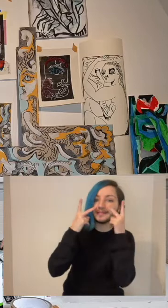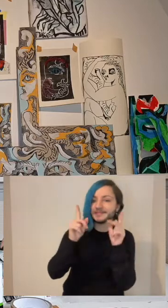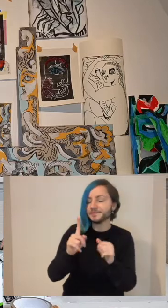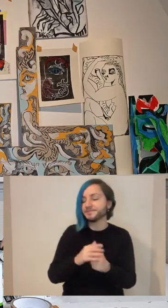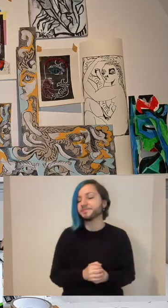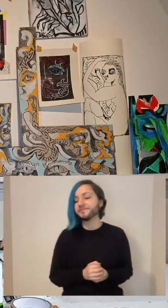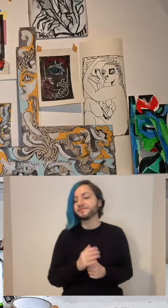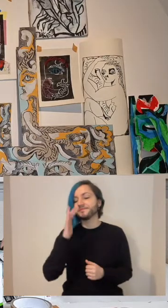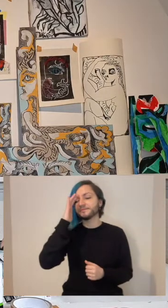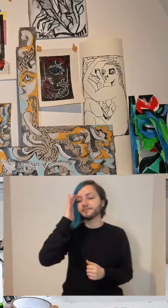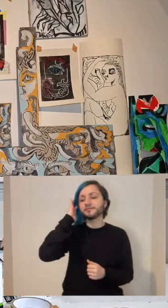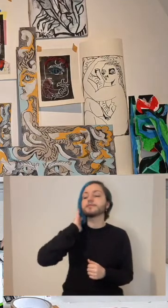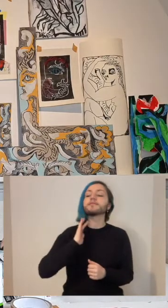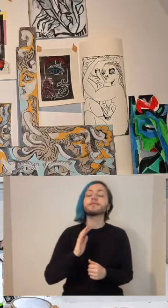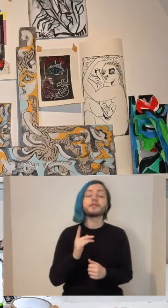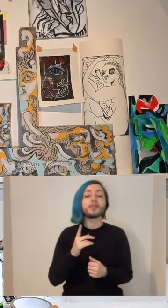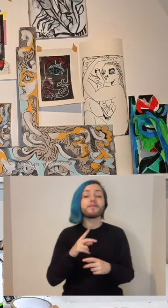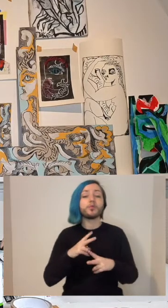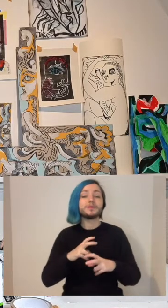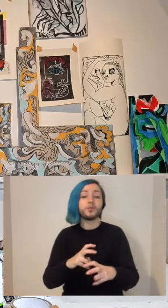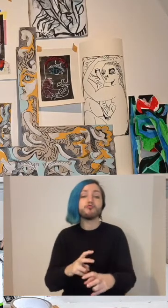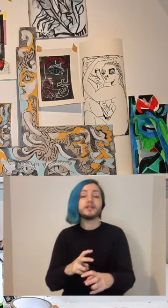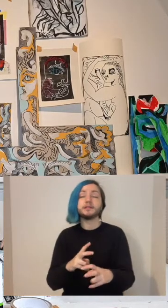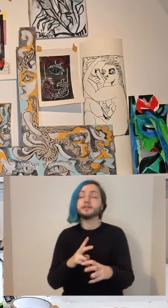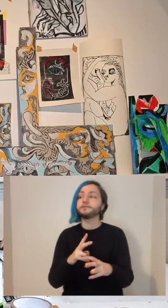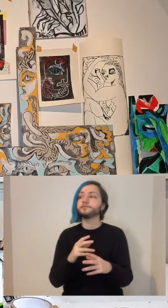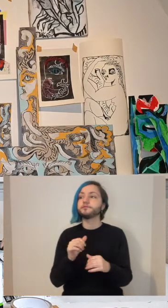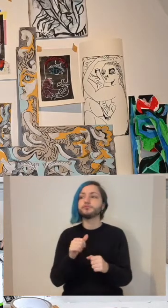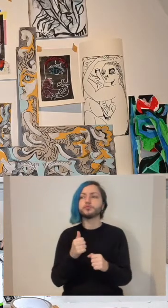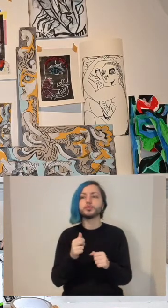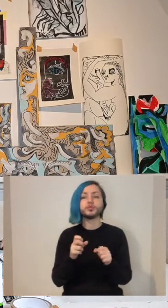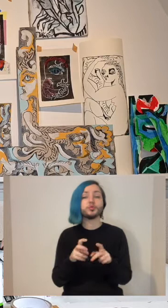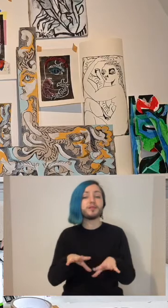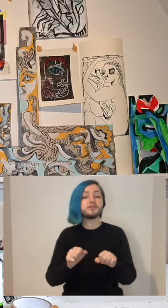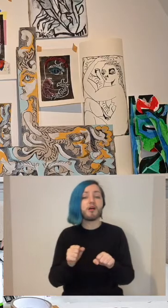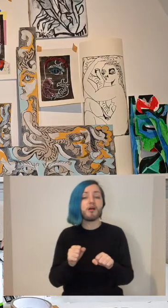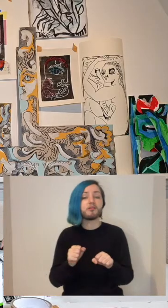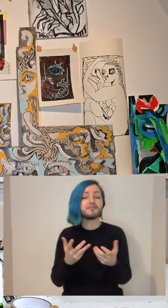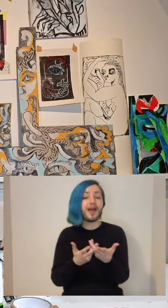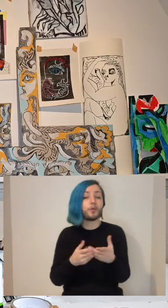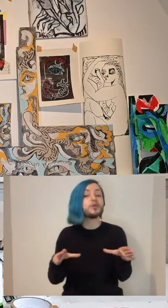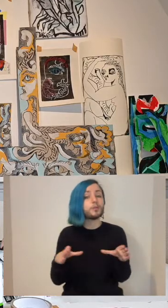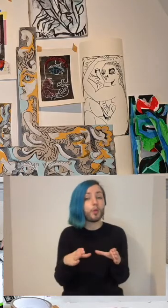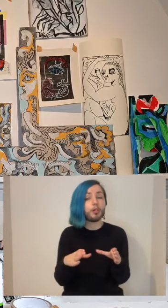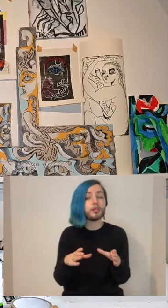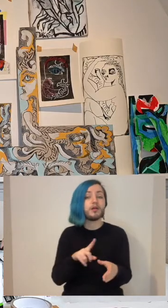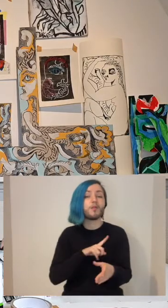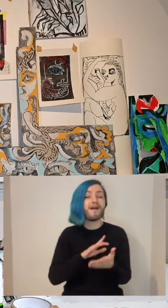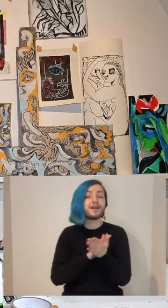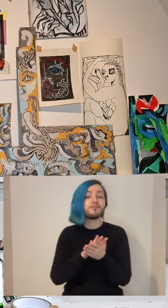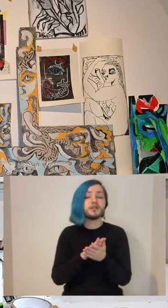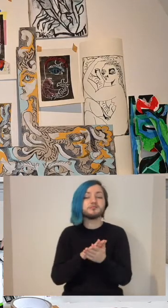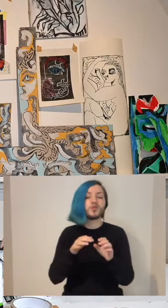glasses on. It might be good to start small, because then we don't waste so